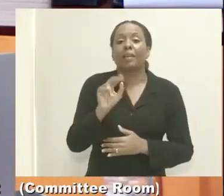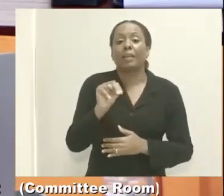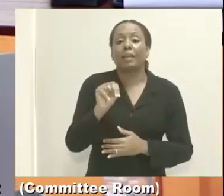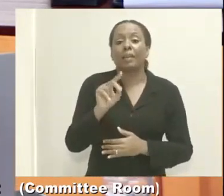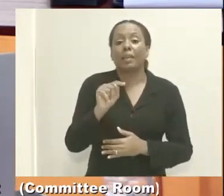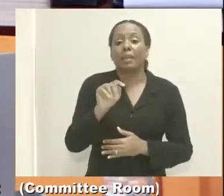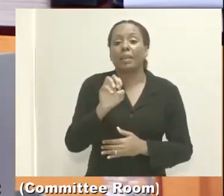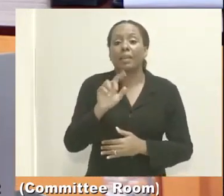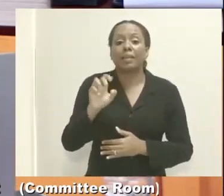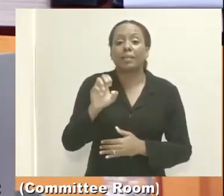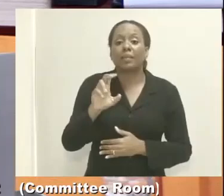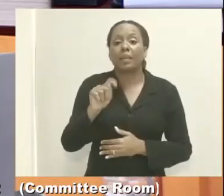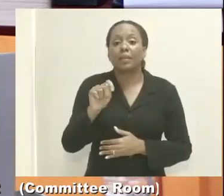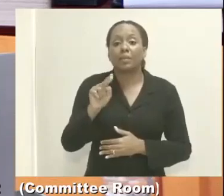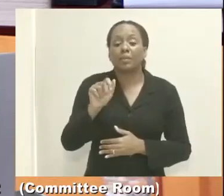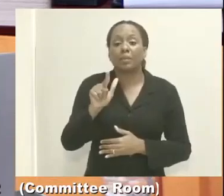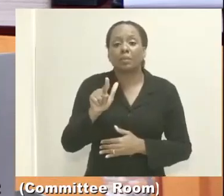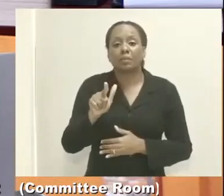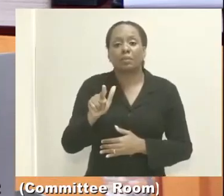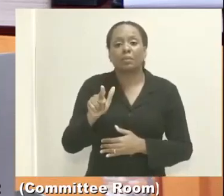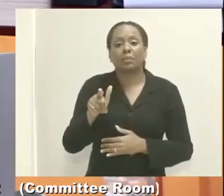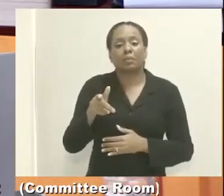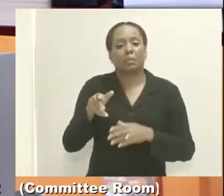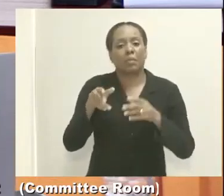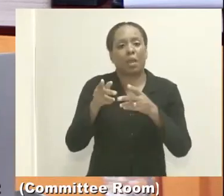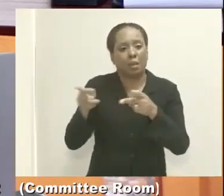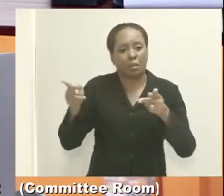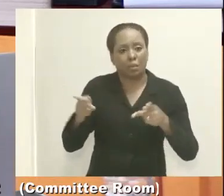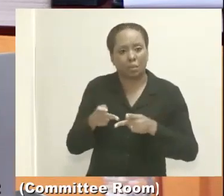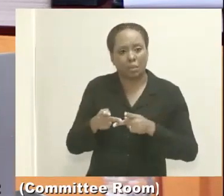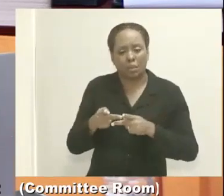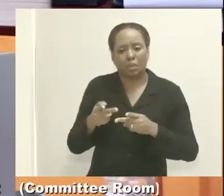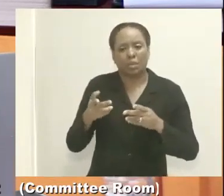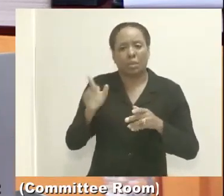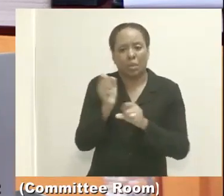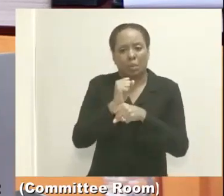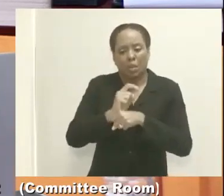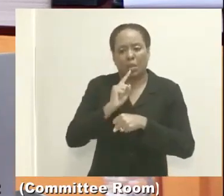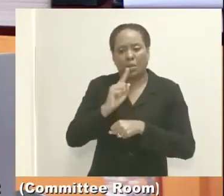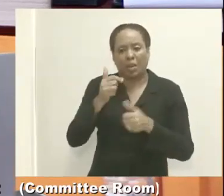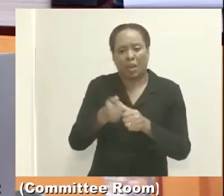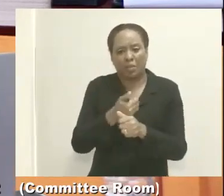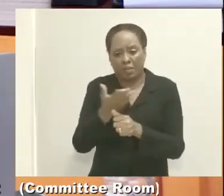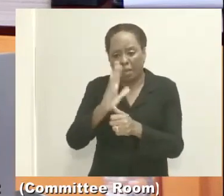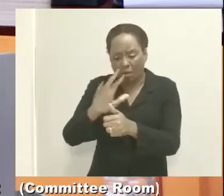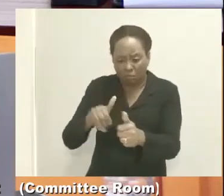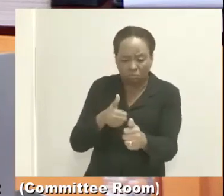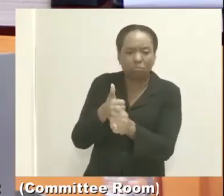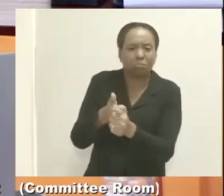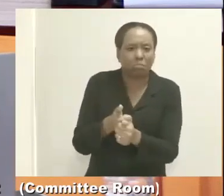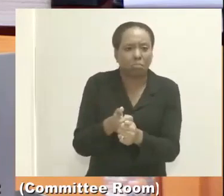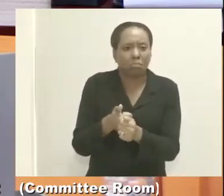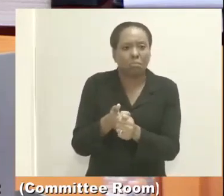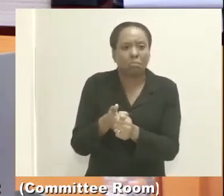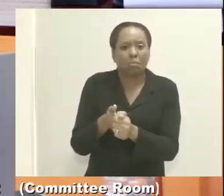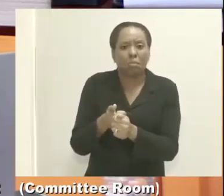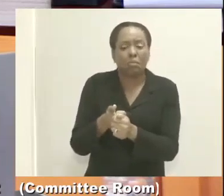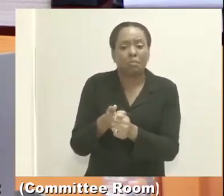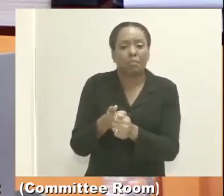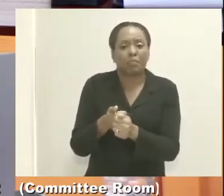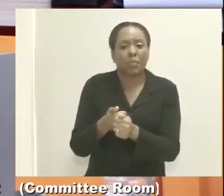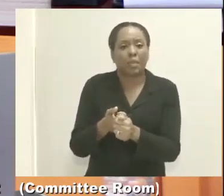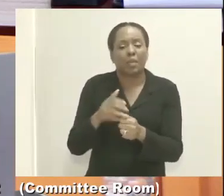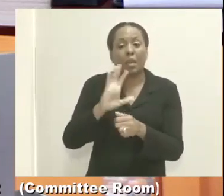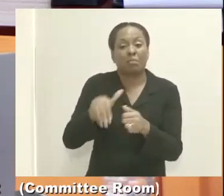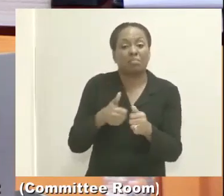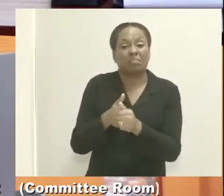legislation to ensure compliance with TRIPS and to make sure that we are as up to date and as current as